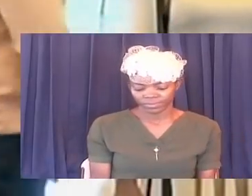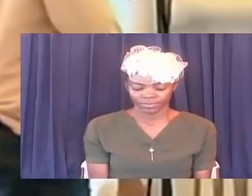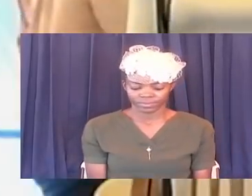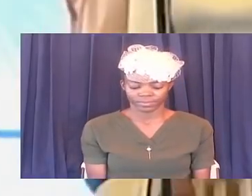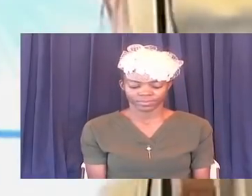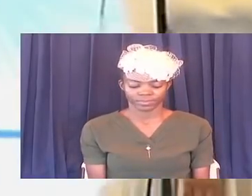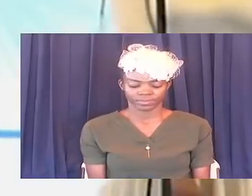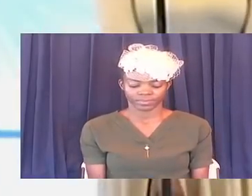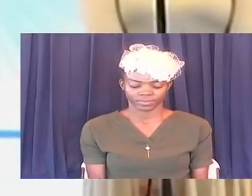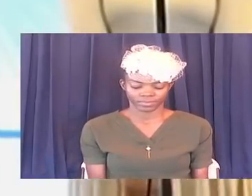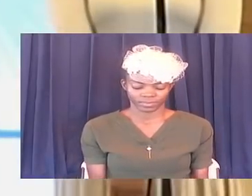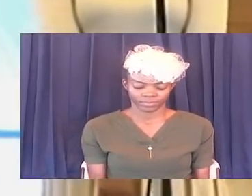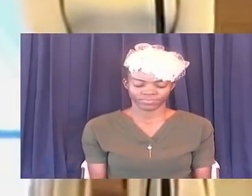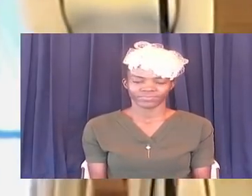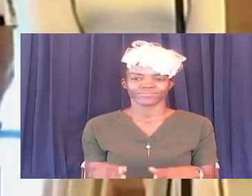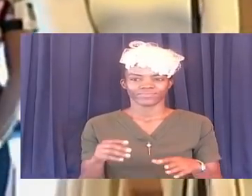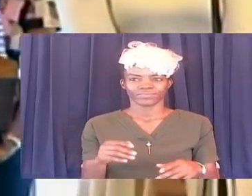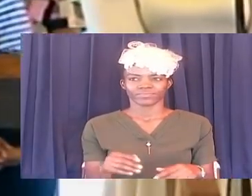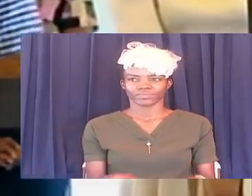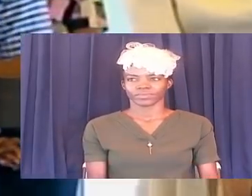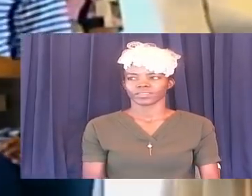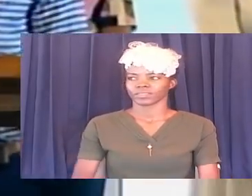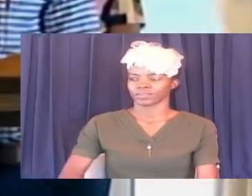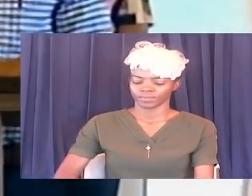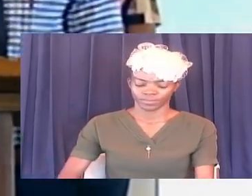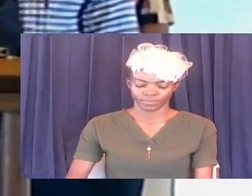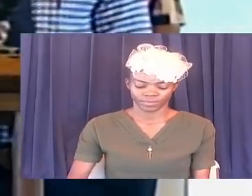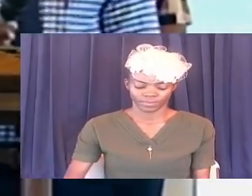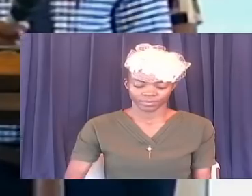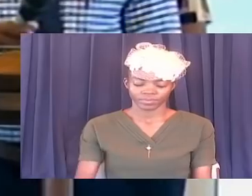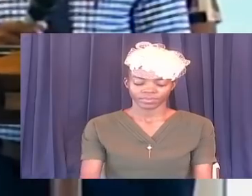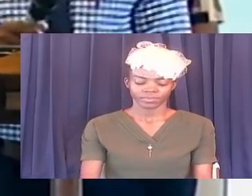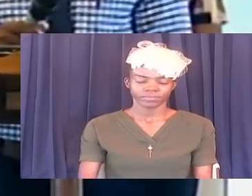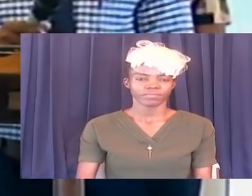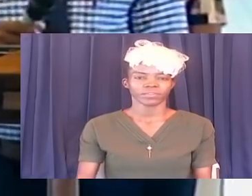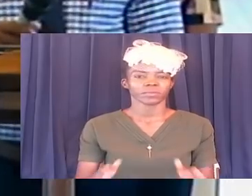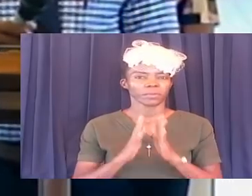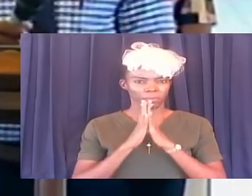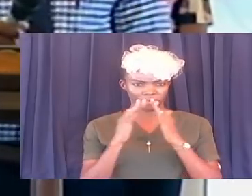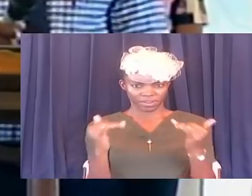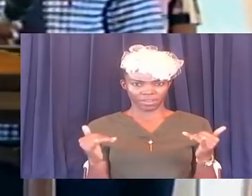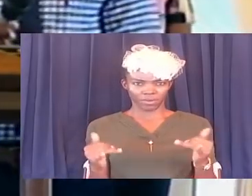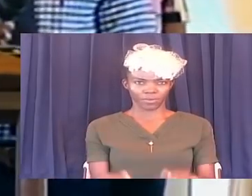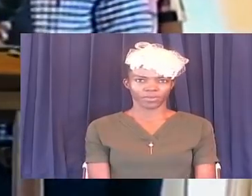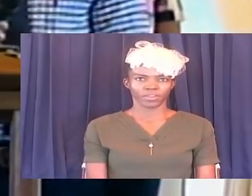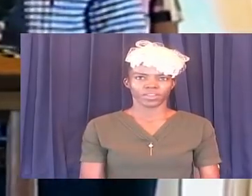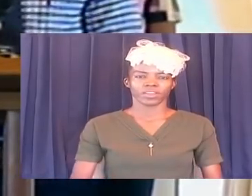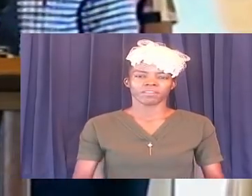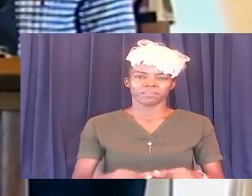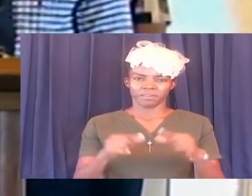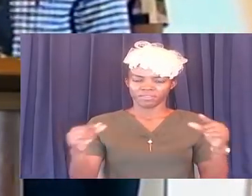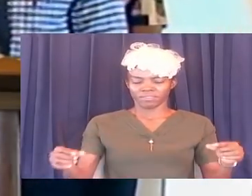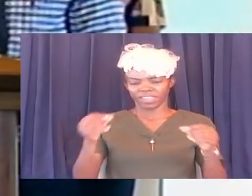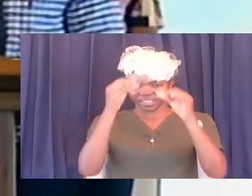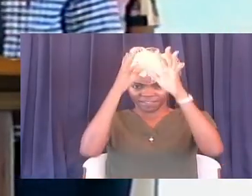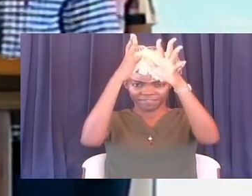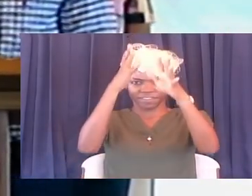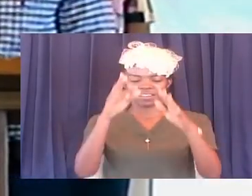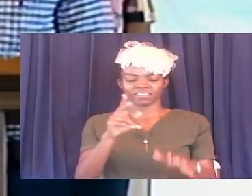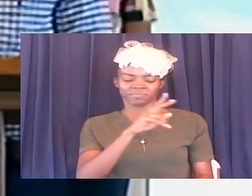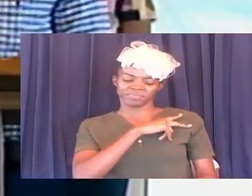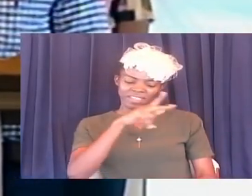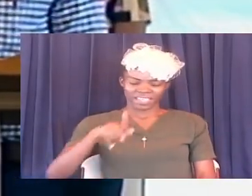Can we just kindly bow our heads? Great and merciful Father, King of kings and Lord of lords,